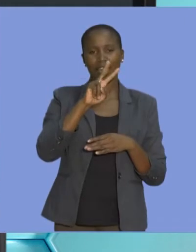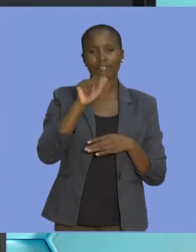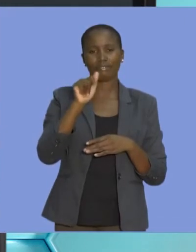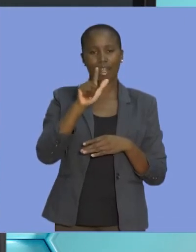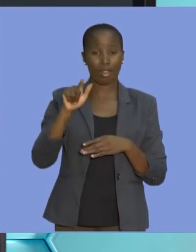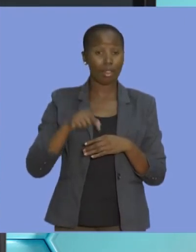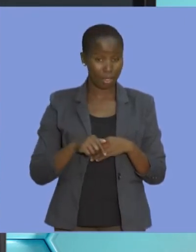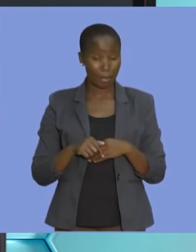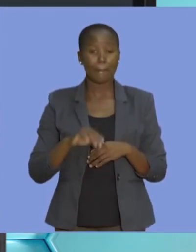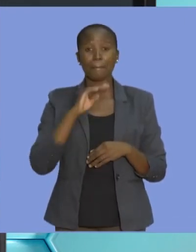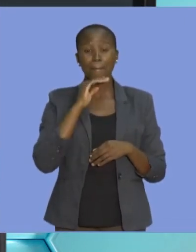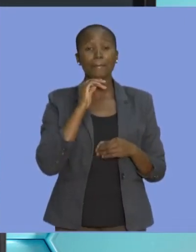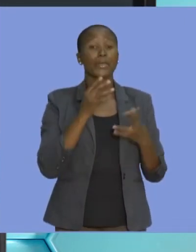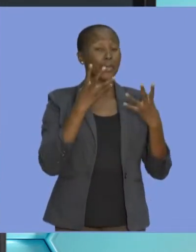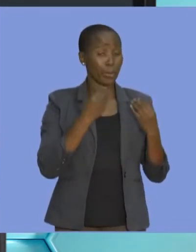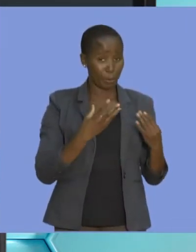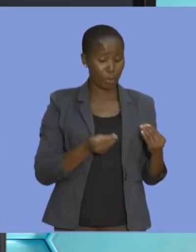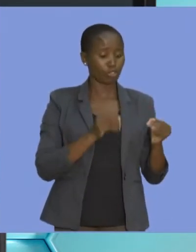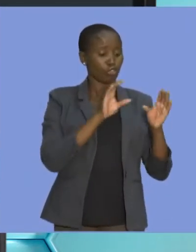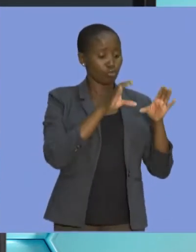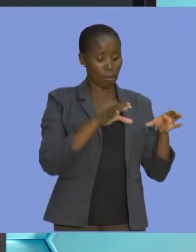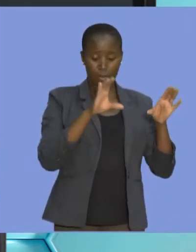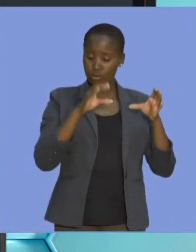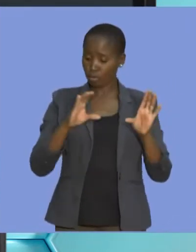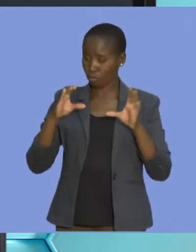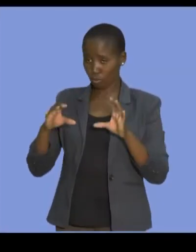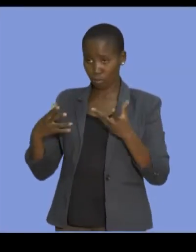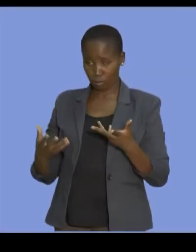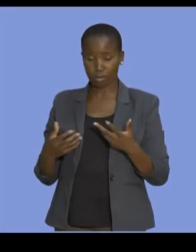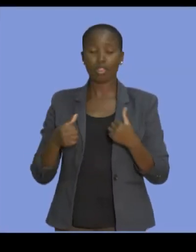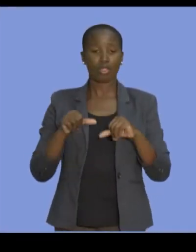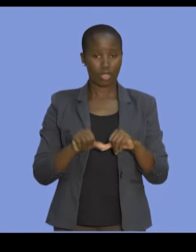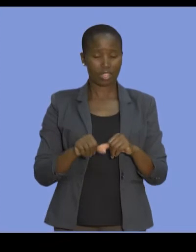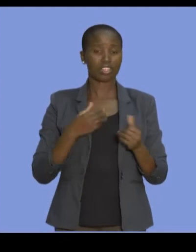grouped is grouped with class interval, tallies, and frequency.